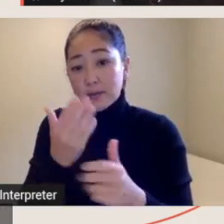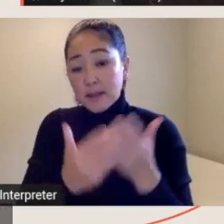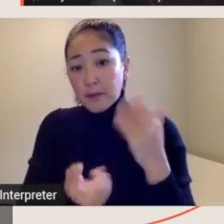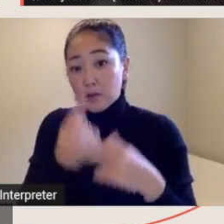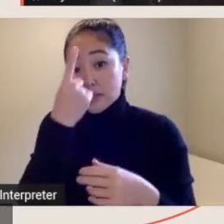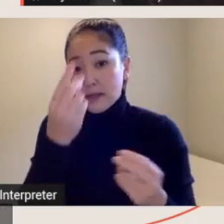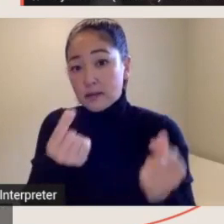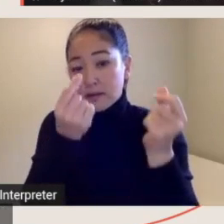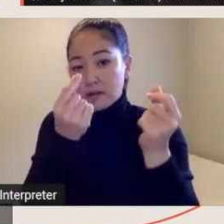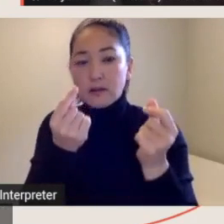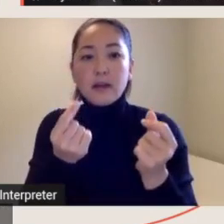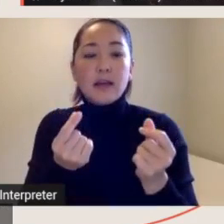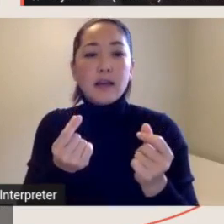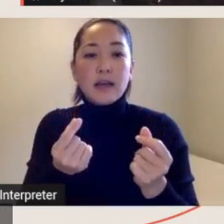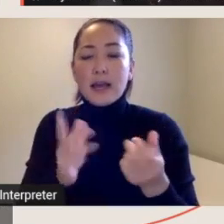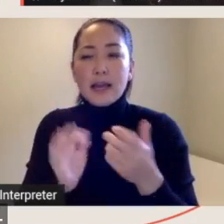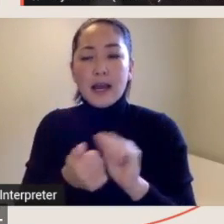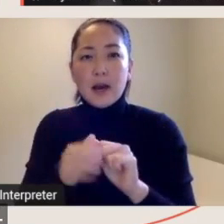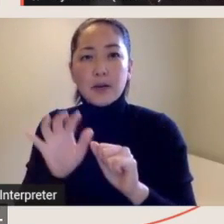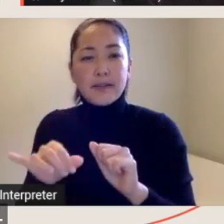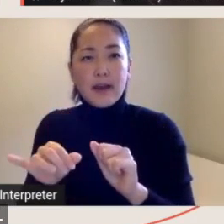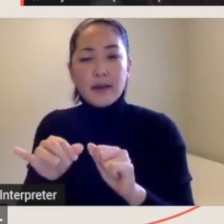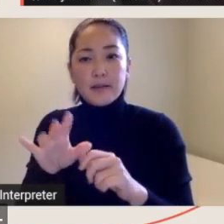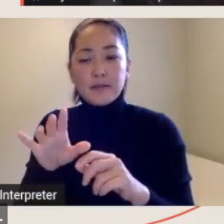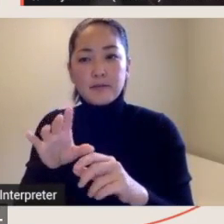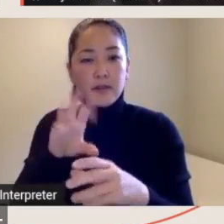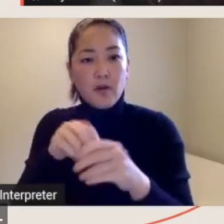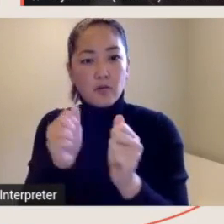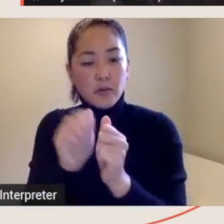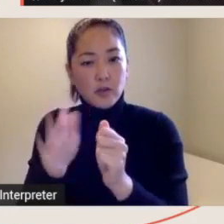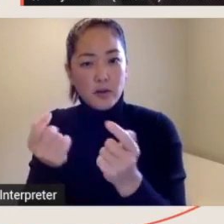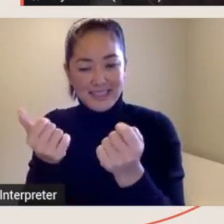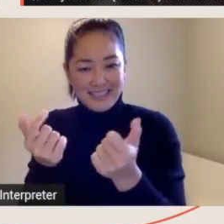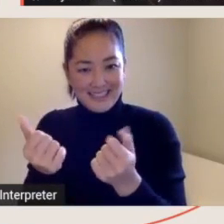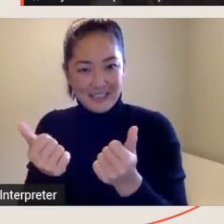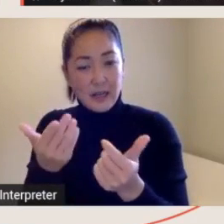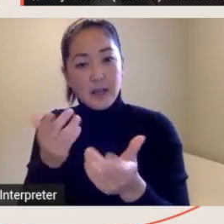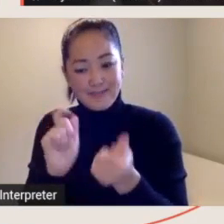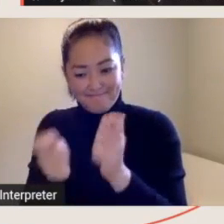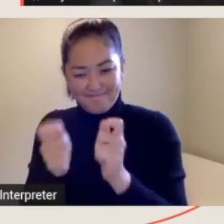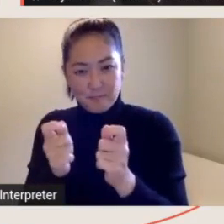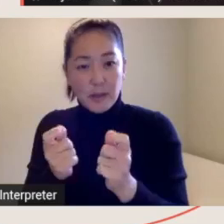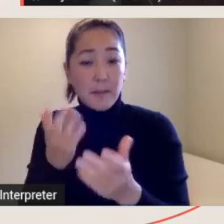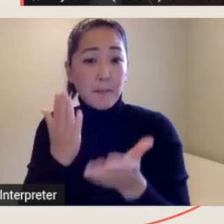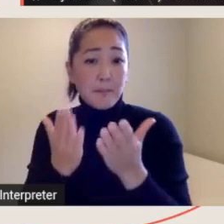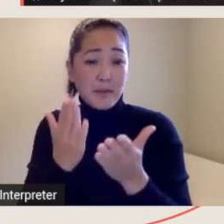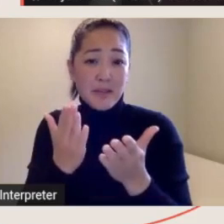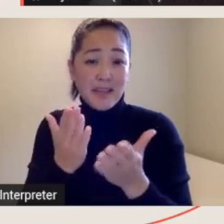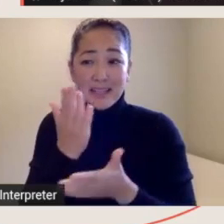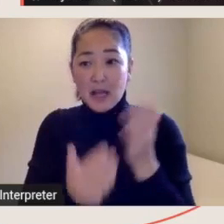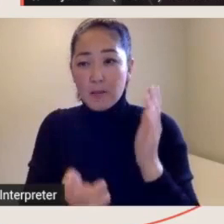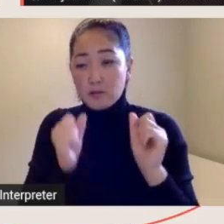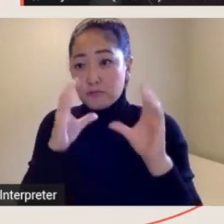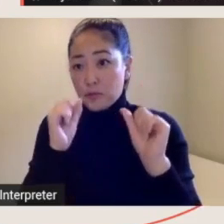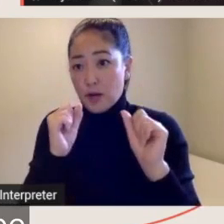how did that kind of work in the edit? Were there scenes that you were surprised by that you maybe guessed the content of and then later